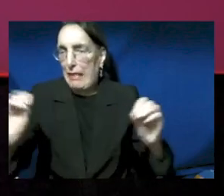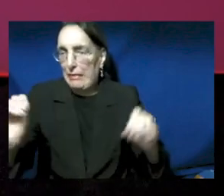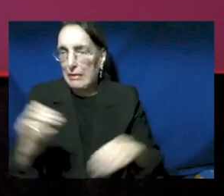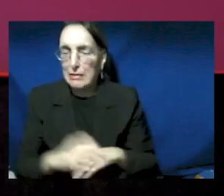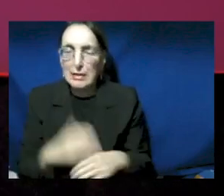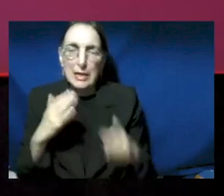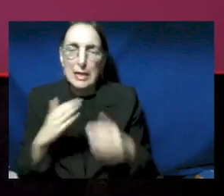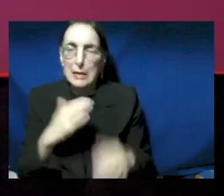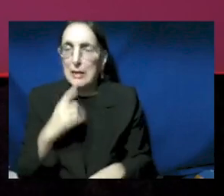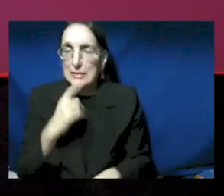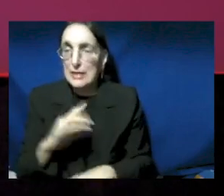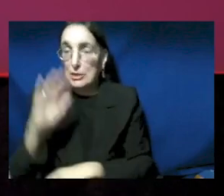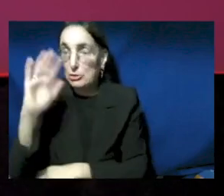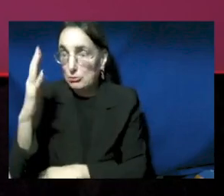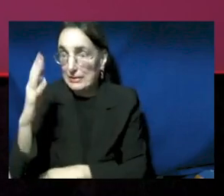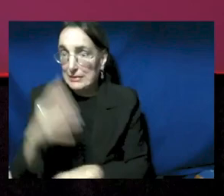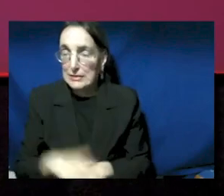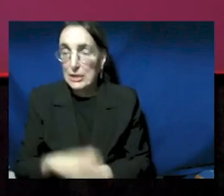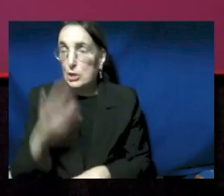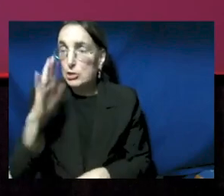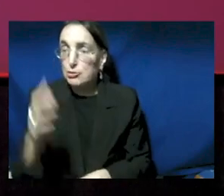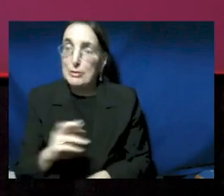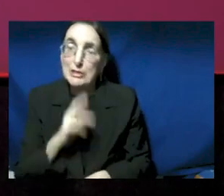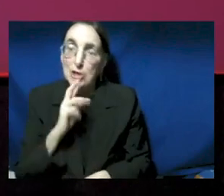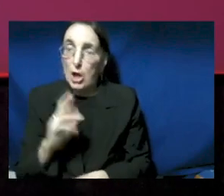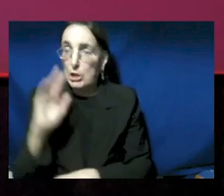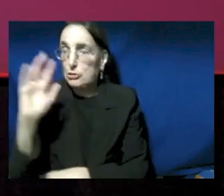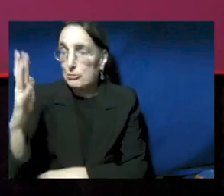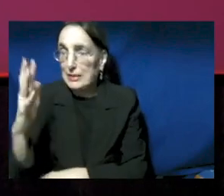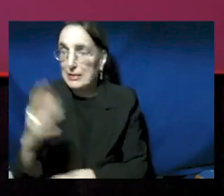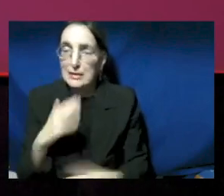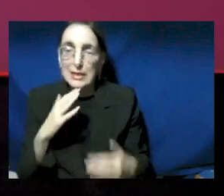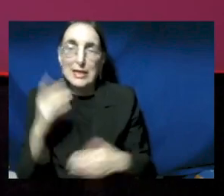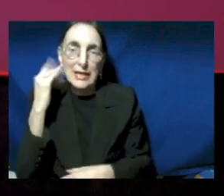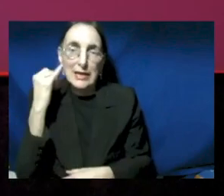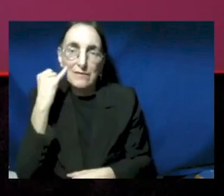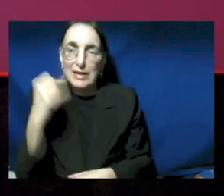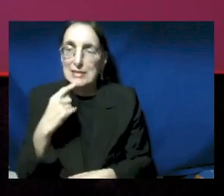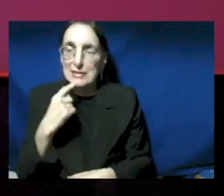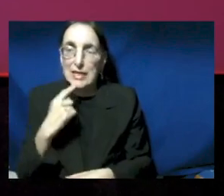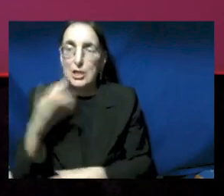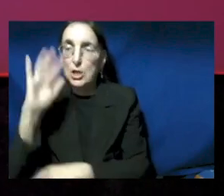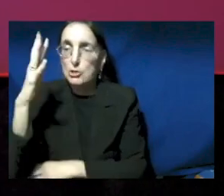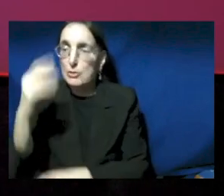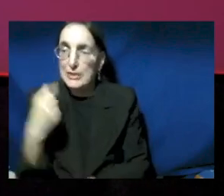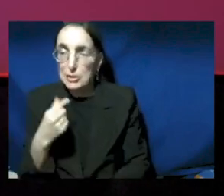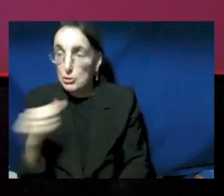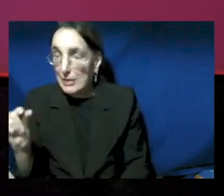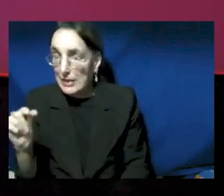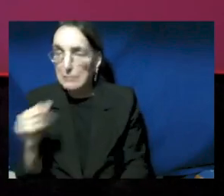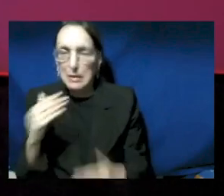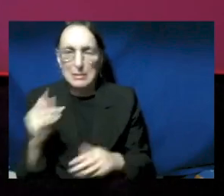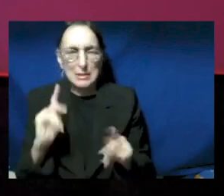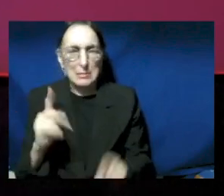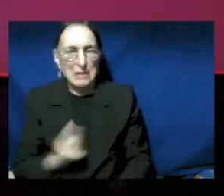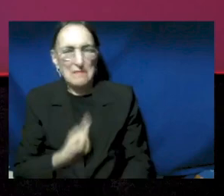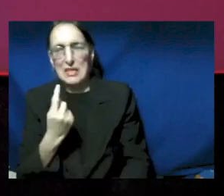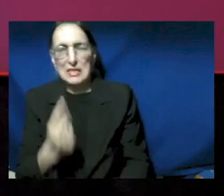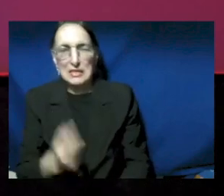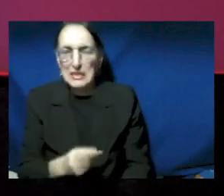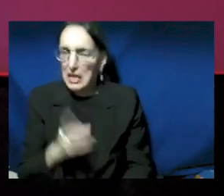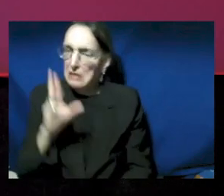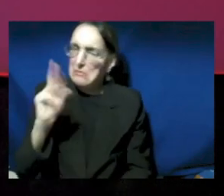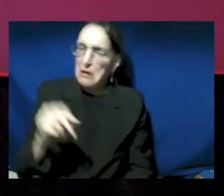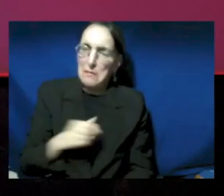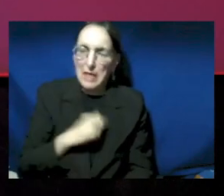Because I'm not going to say a tree is green, because somebody might get offended if I say a tree is green. And I can't say the tree is pretty, because that might be